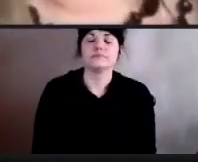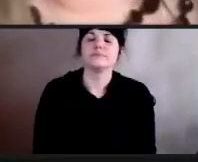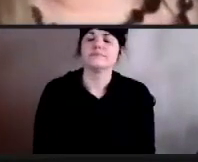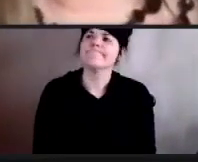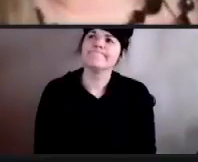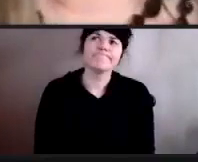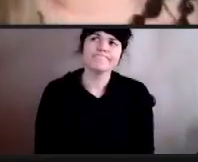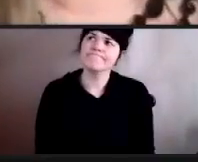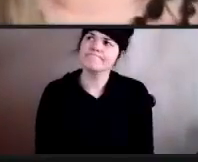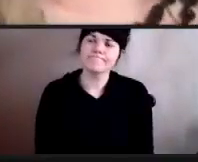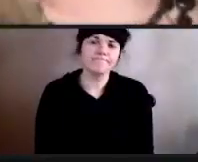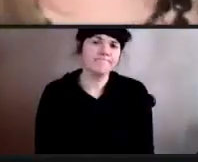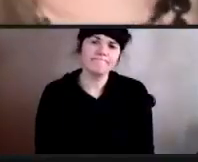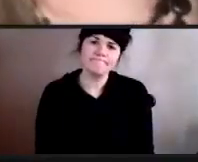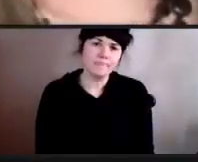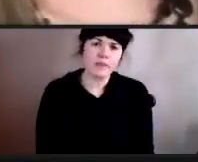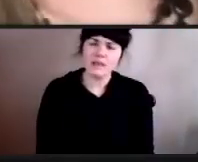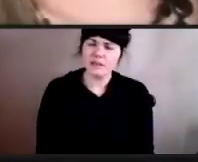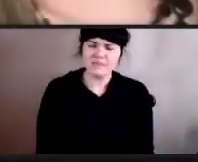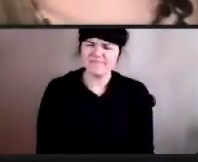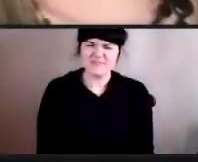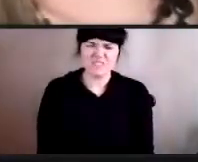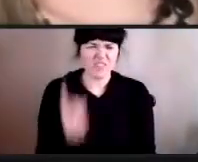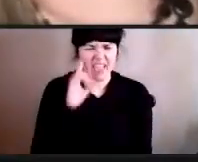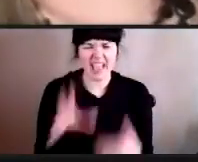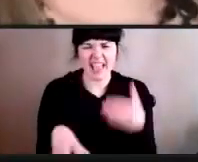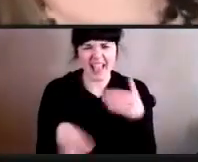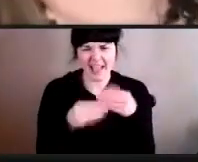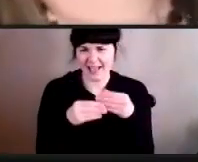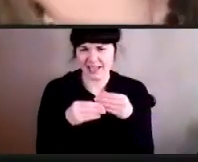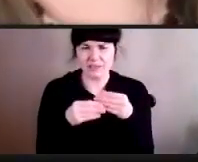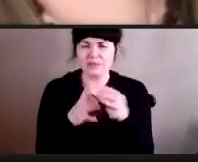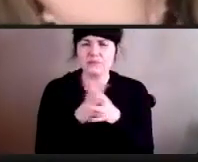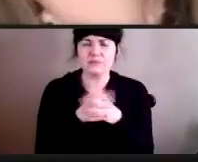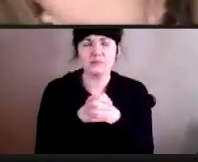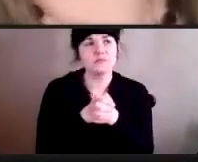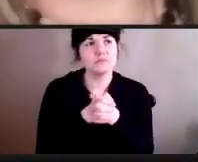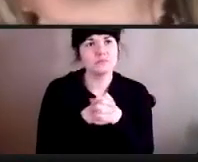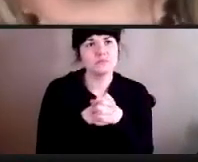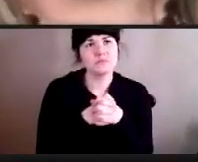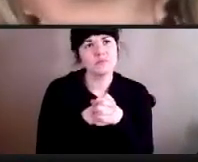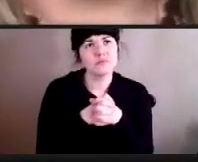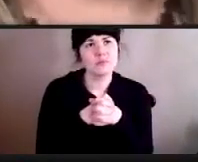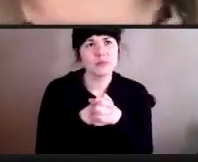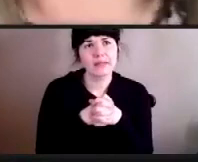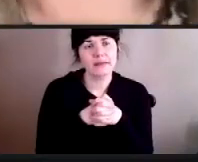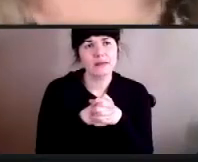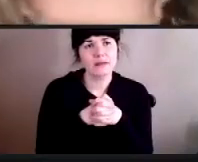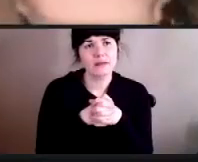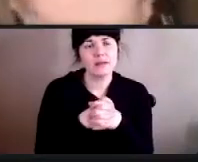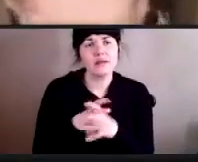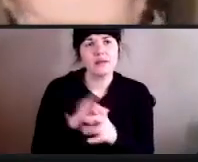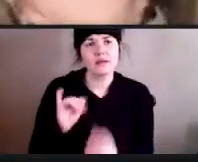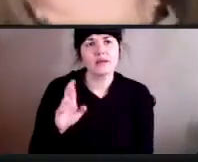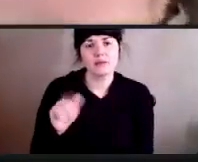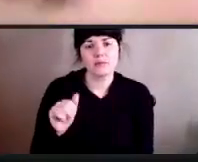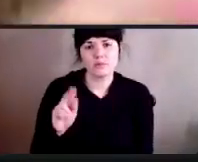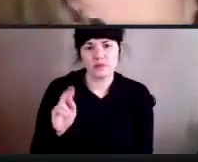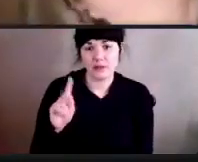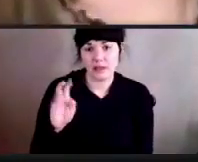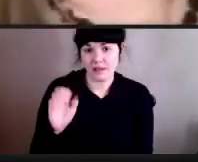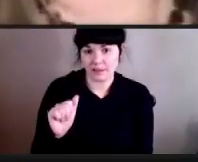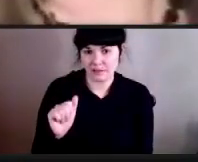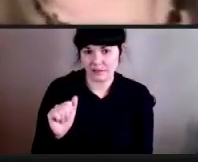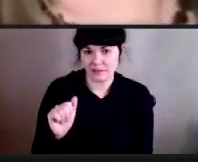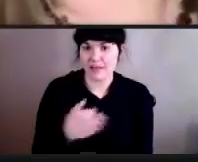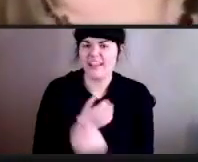to that question other than, just continue, because I love that Ironetta referenced all the different